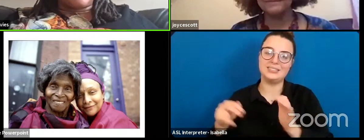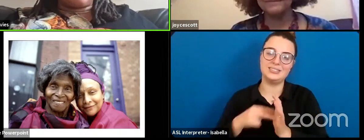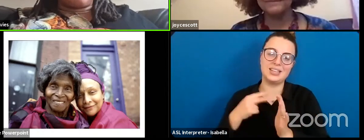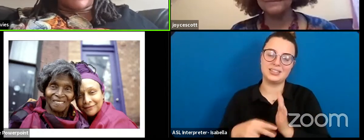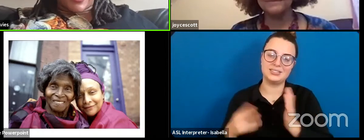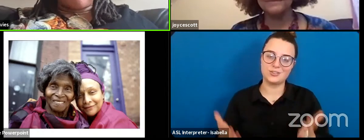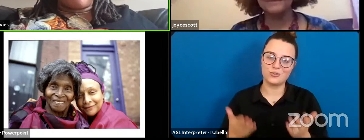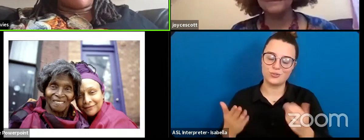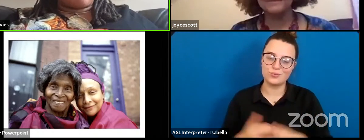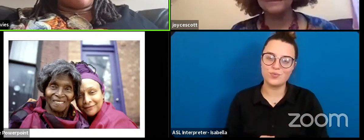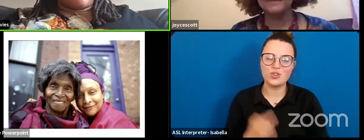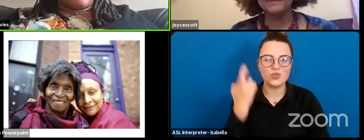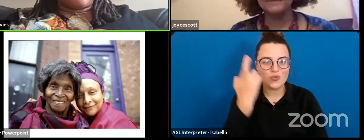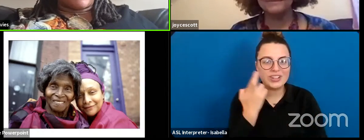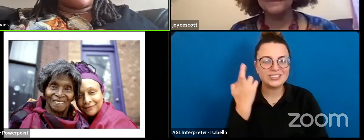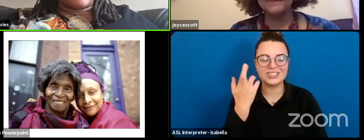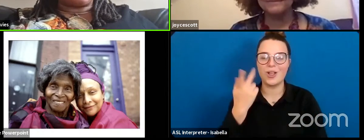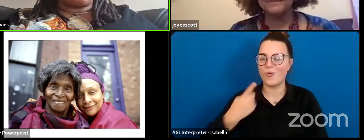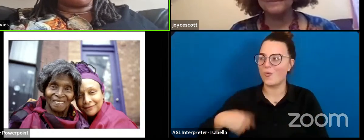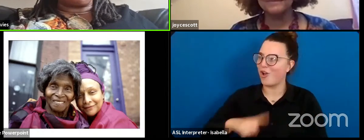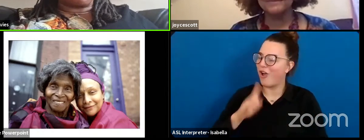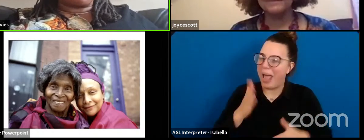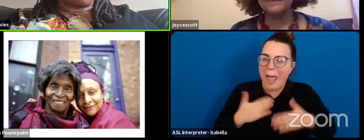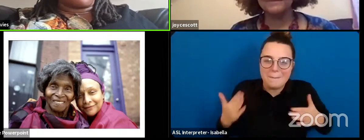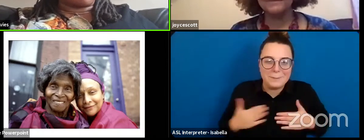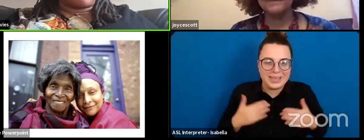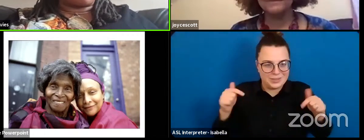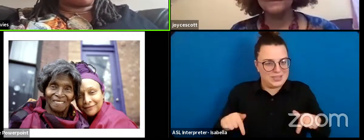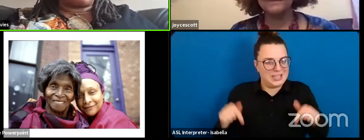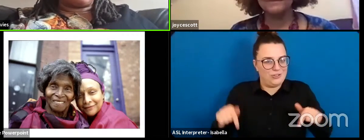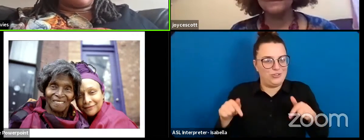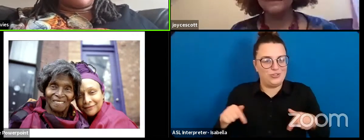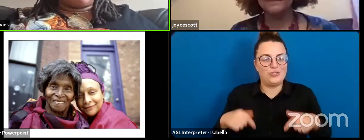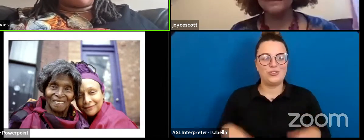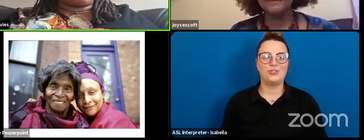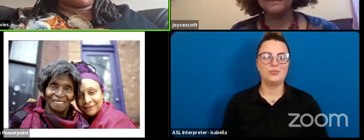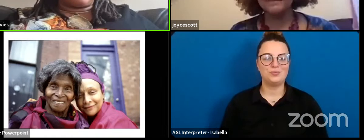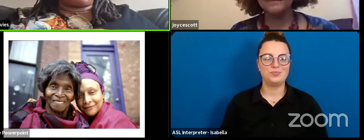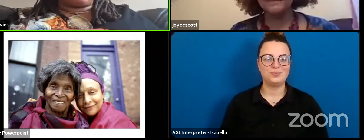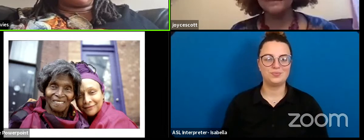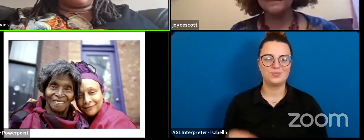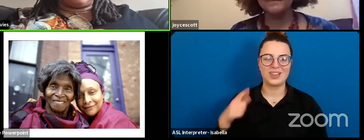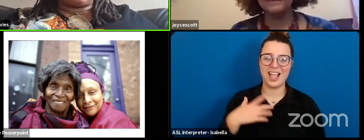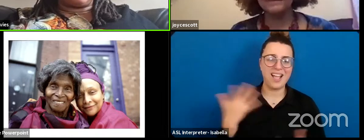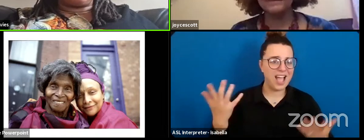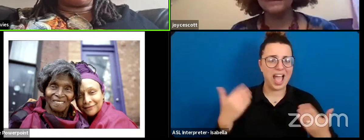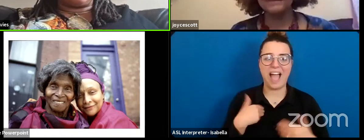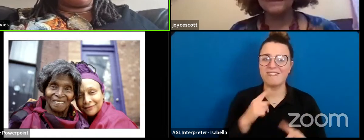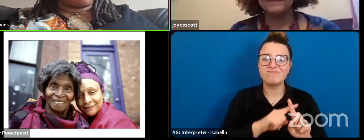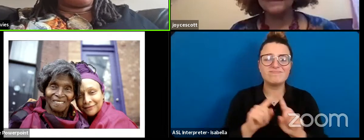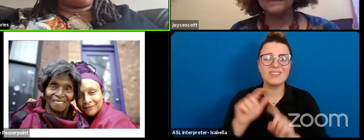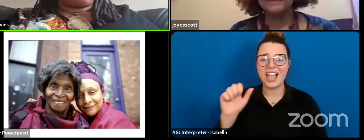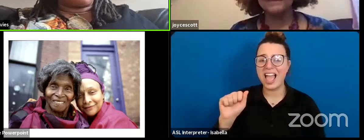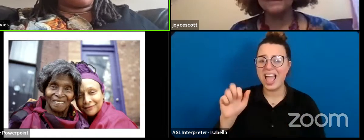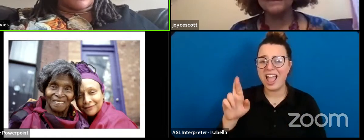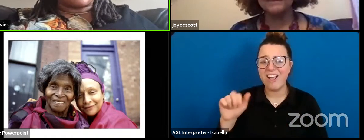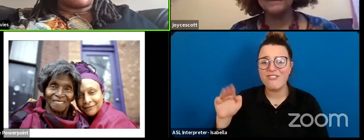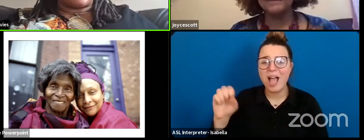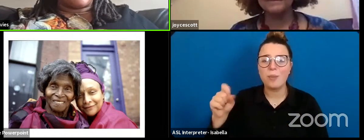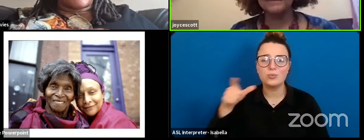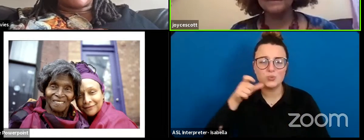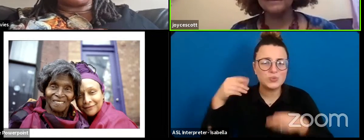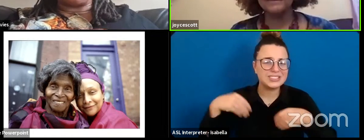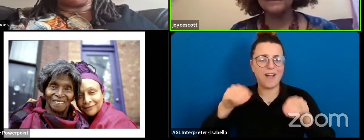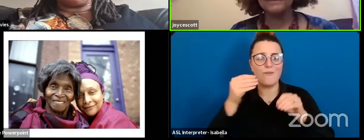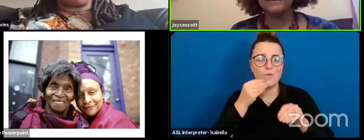There's a reason to be happy about being here. I like that we still have Arabers, Arabs who come to the city and still sell you food from the